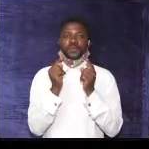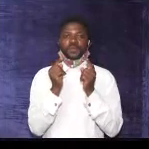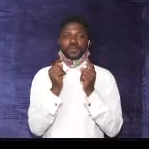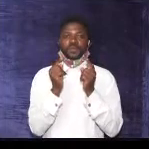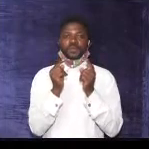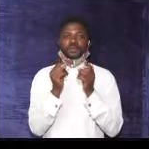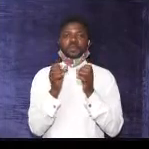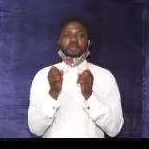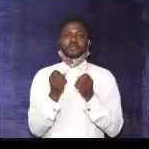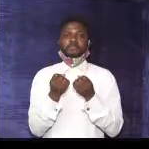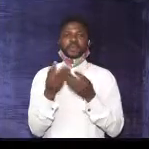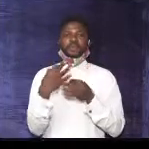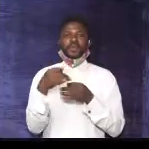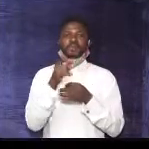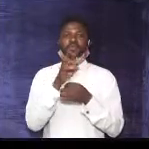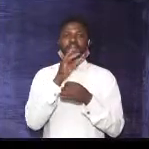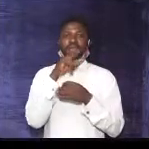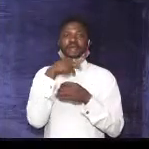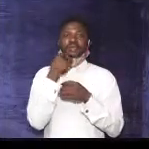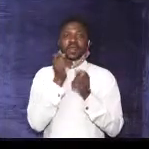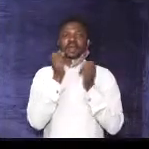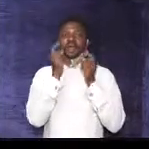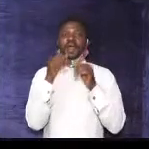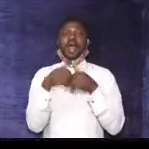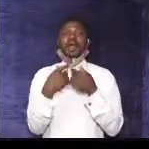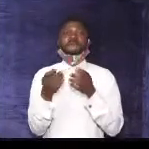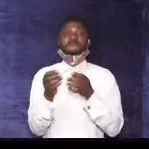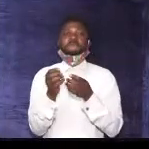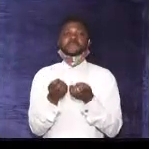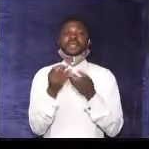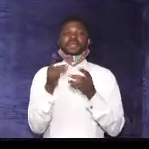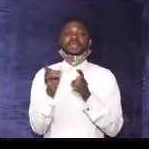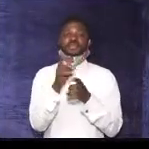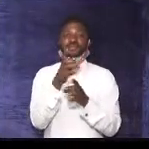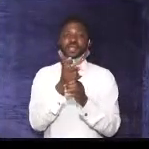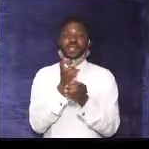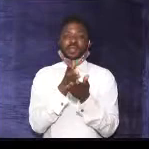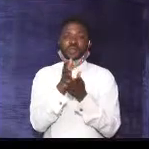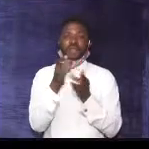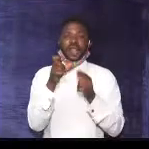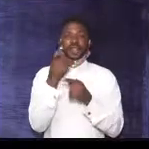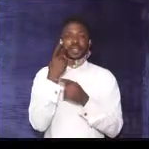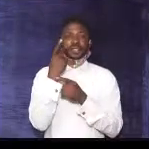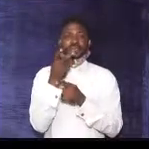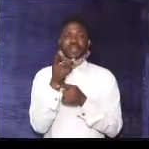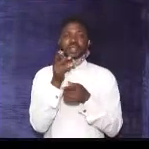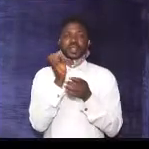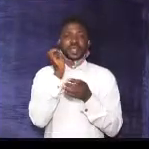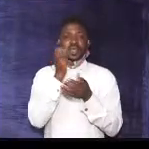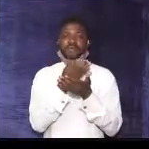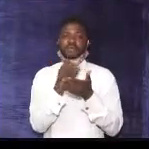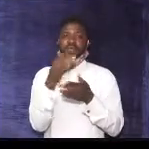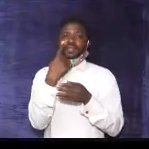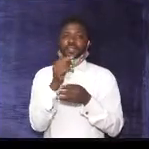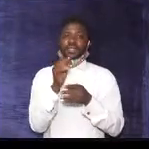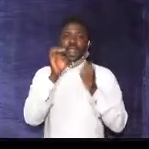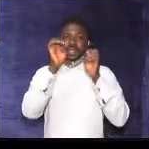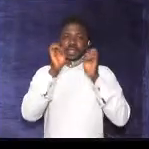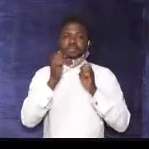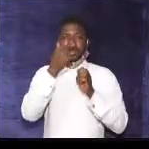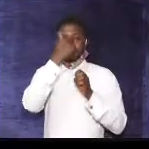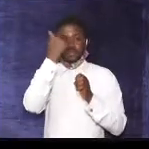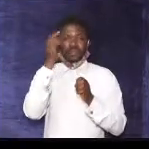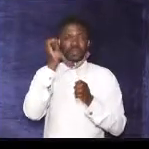Wow. Oh, so many of you are saying wow, wow, wow. How many did you get correctly? Let's see. He failed